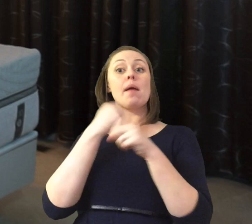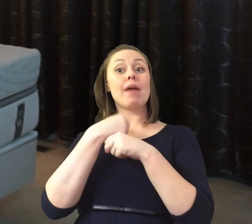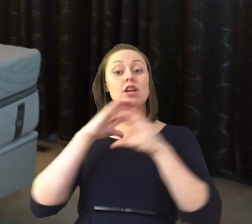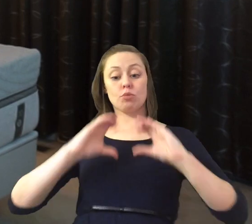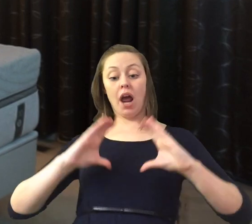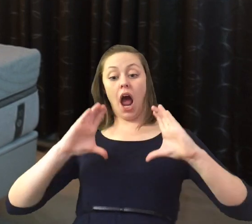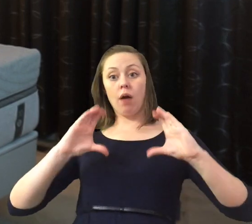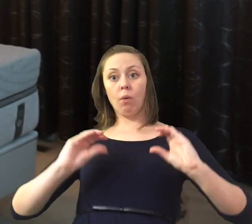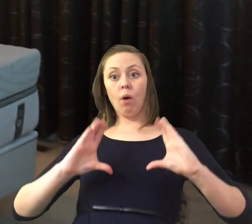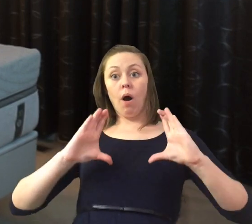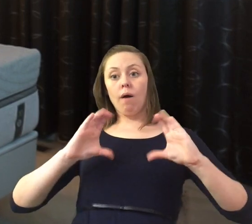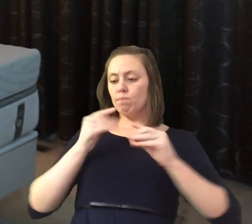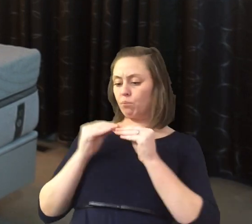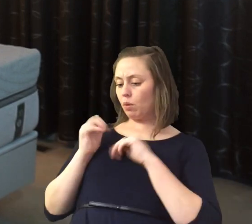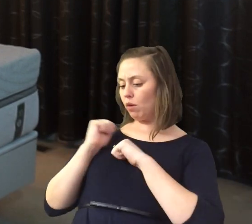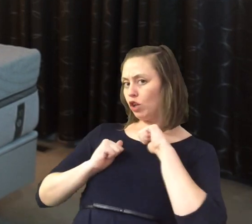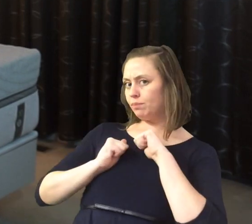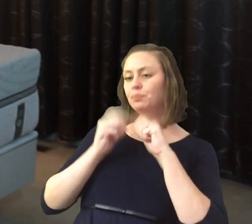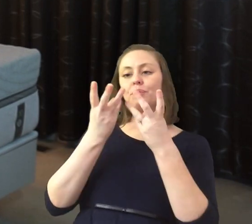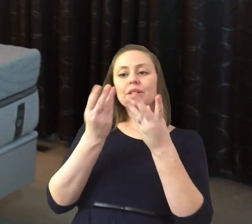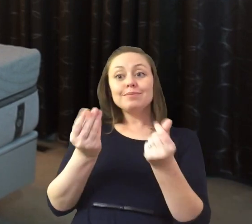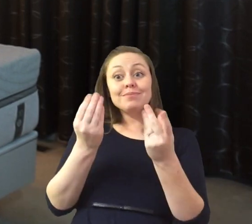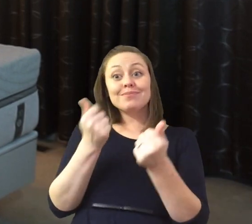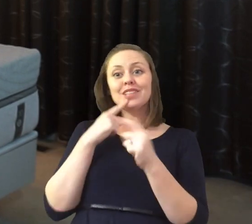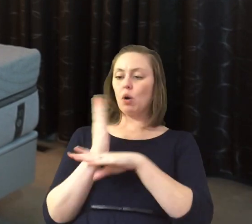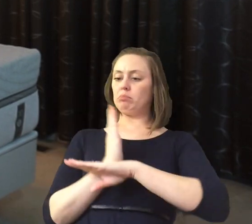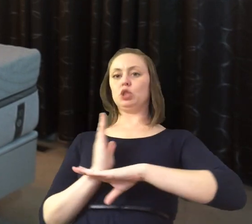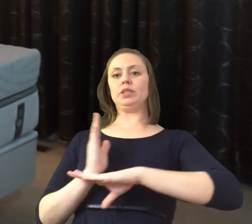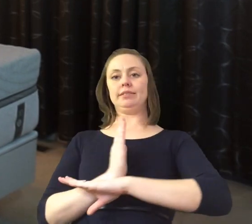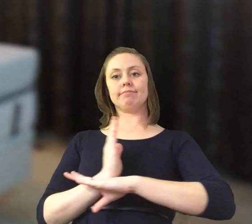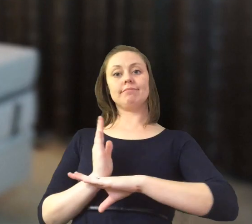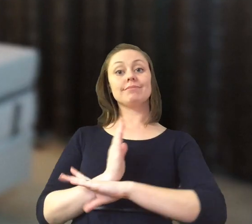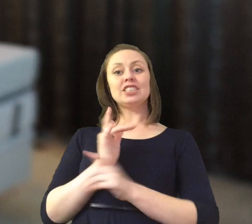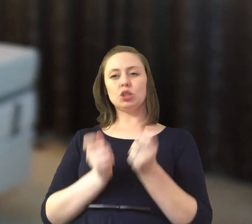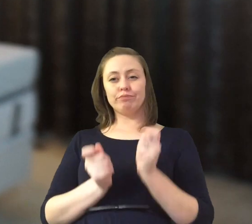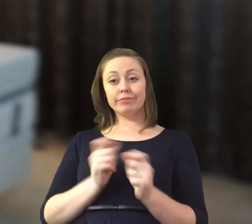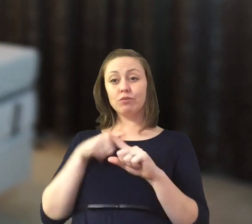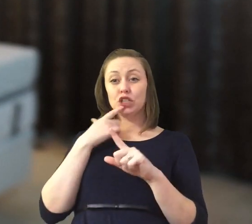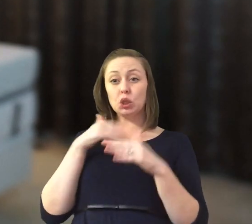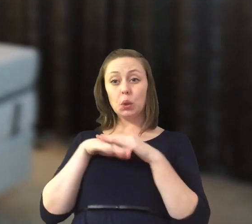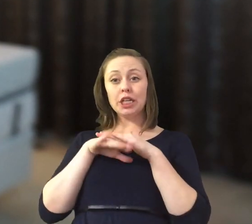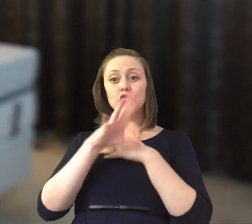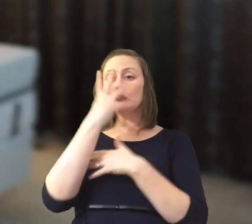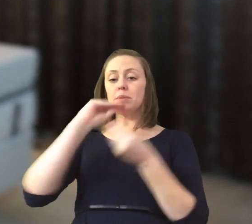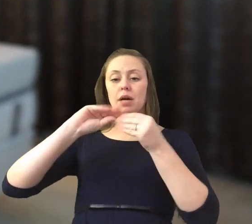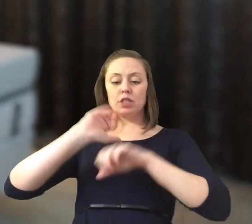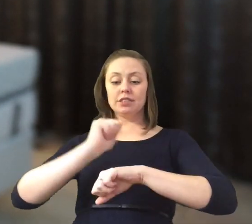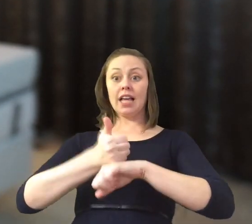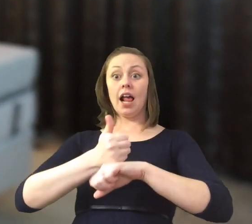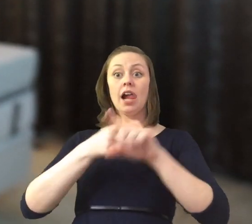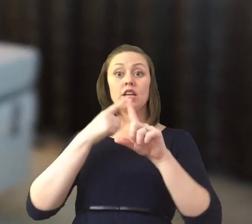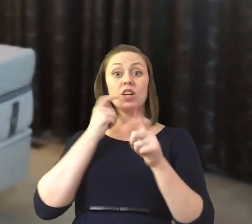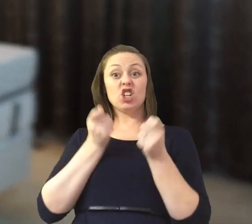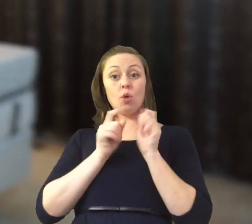is it can make the bed either firm or softer or somewhere in between. So when you go to your sleep number setting, you can